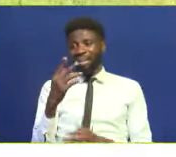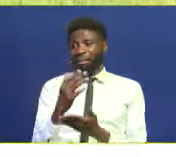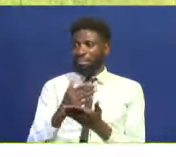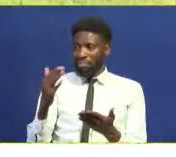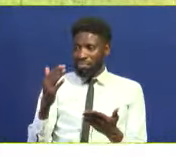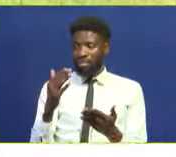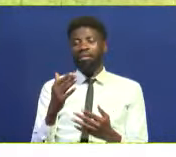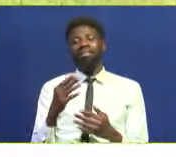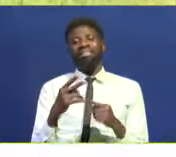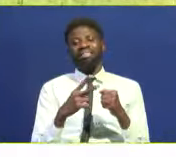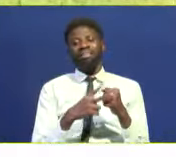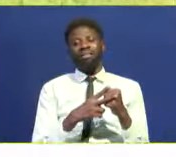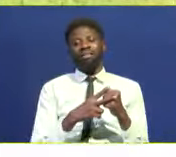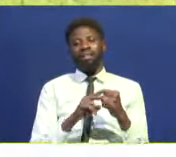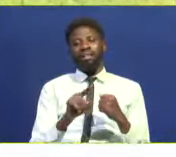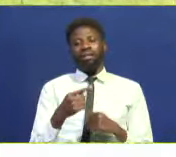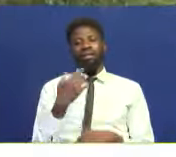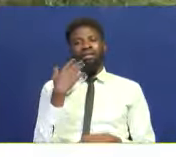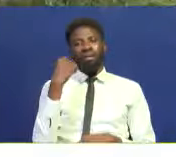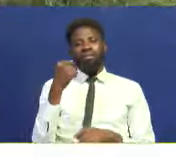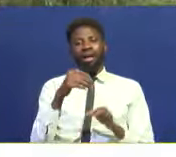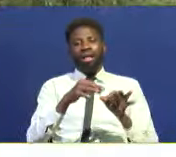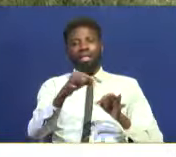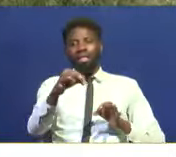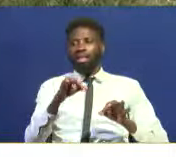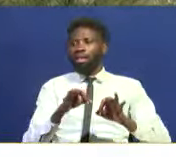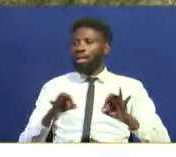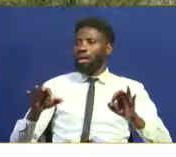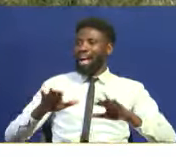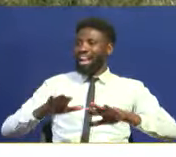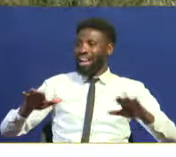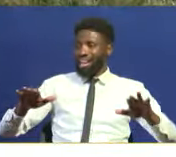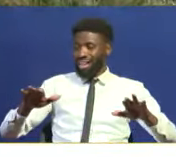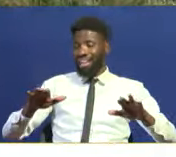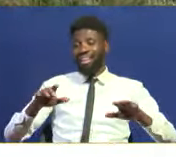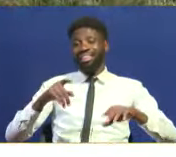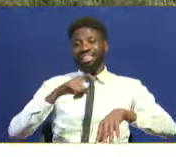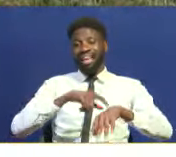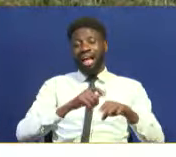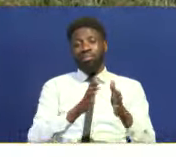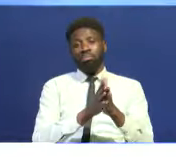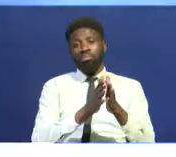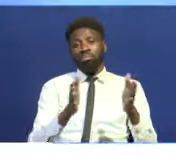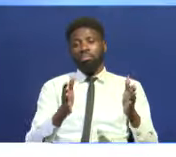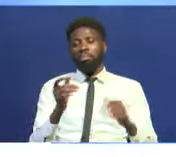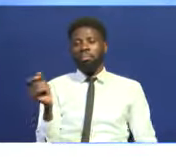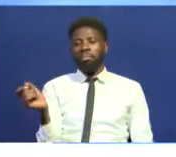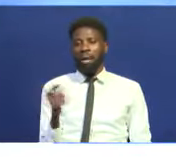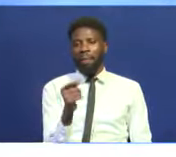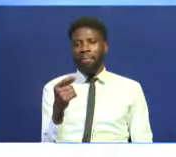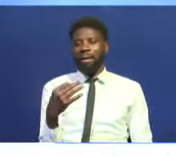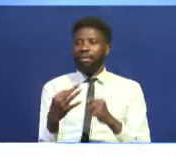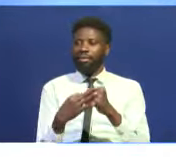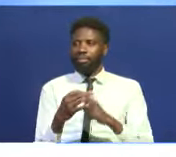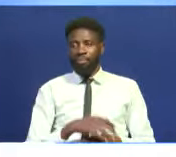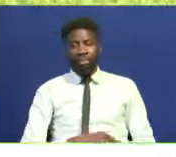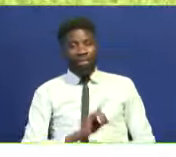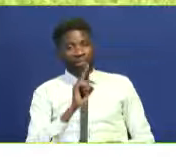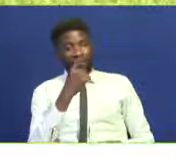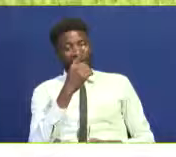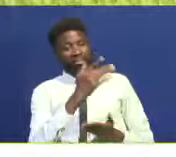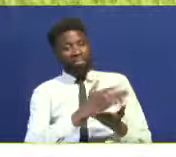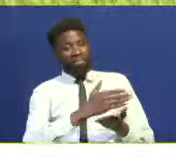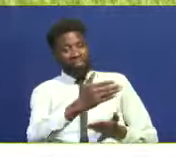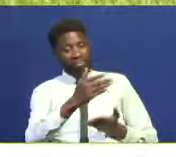occupy 7,500 acres of land and will be undertaken 8 months. Phase one is covering an area under infrastructure